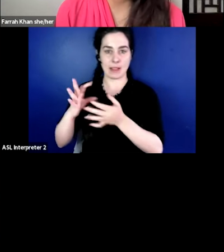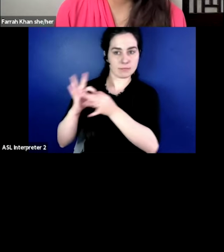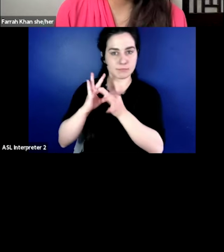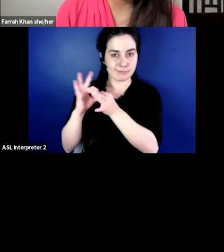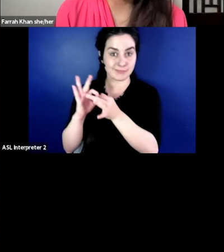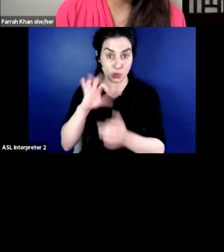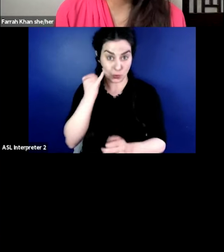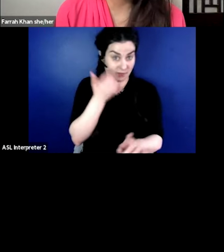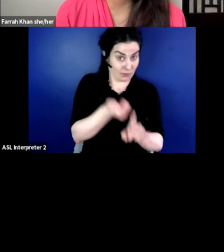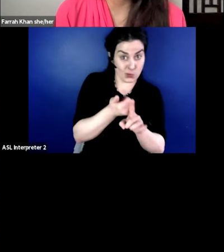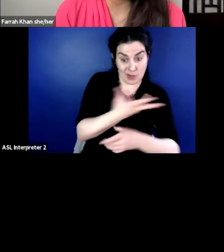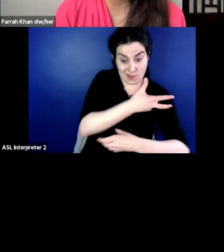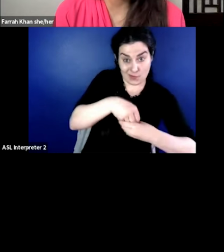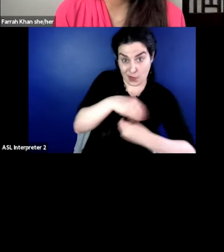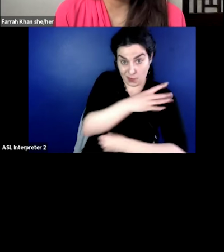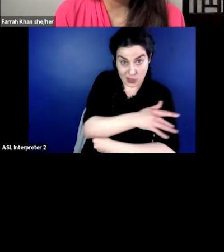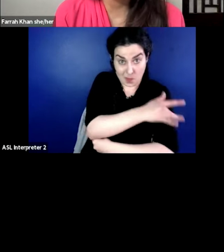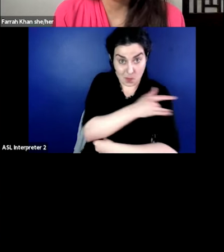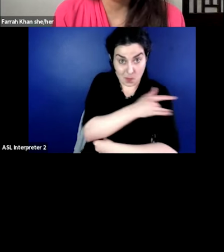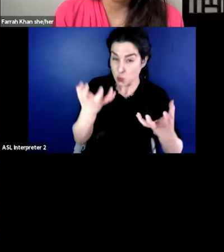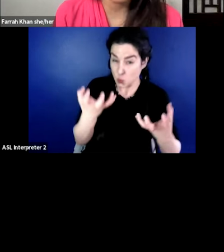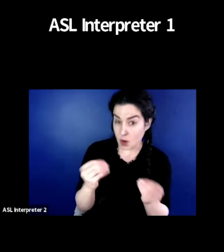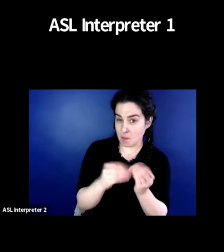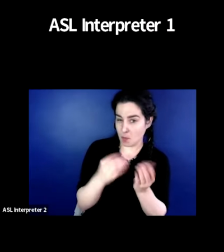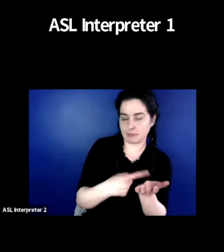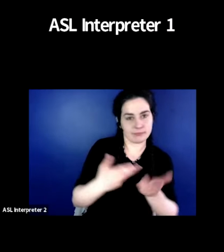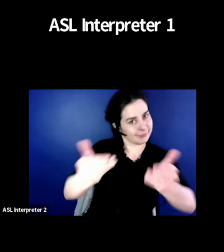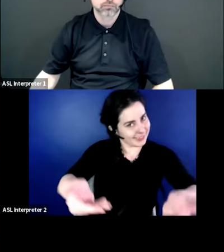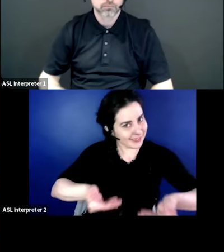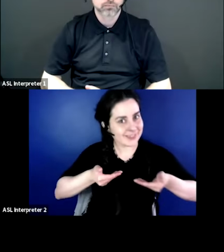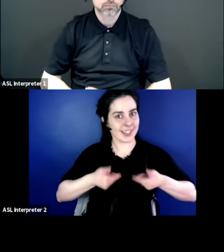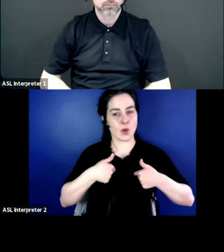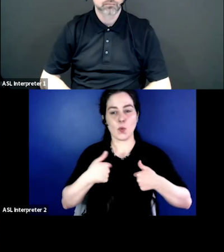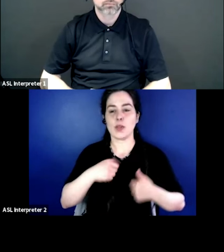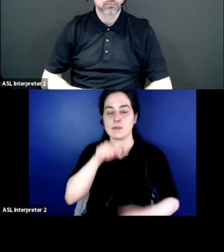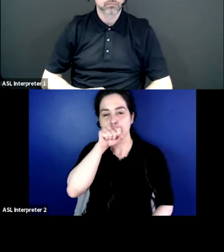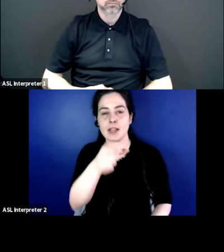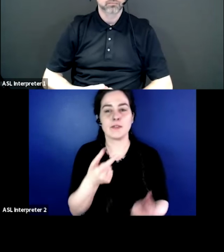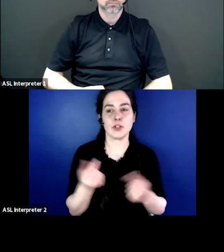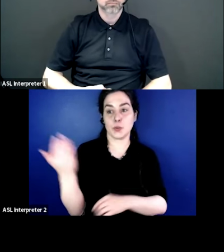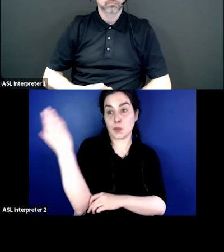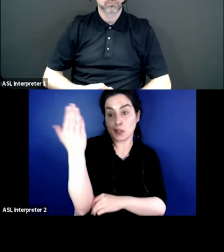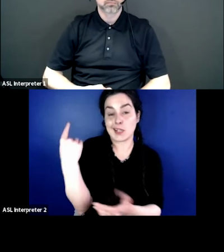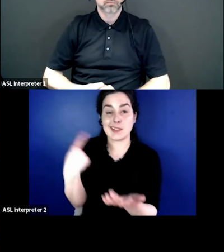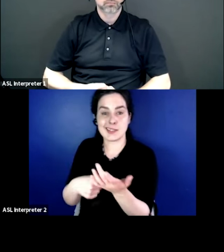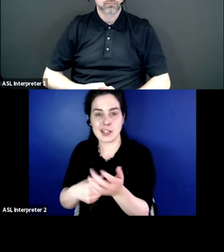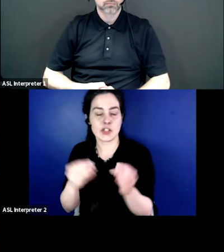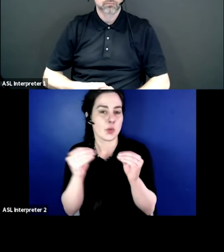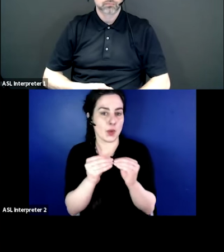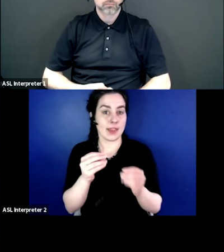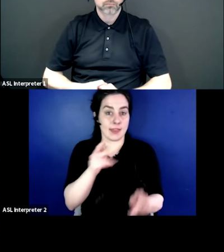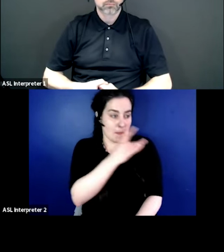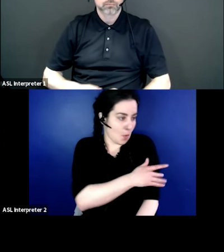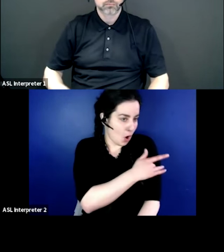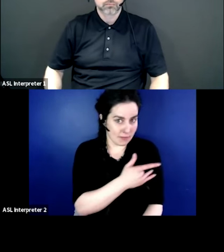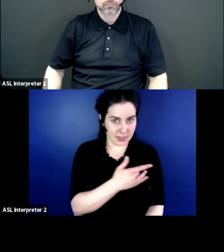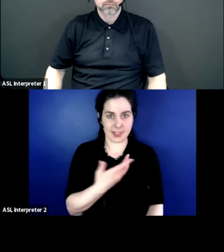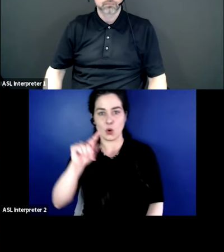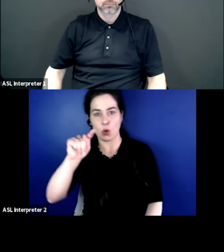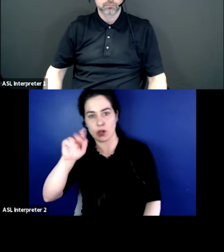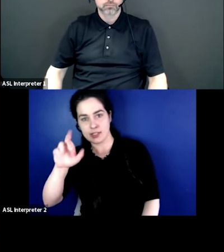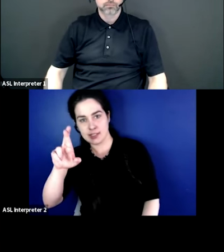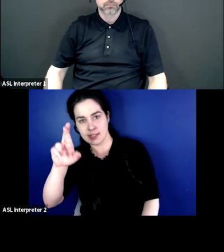in a province that you want more conversation, invite us. We're happy to. We love doing presentations and having conversations with provincial partners and territorial partners.